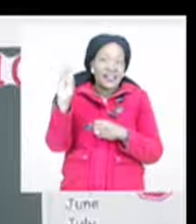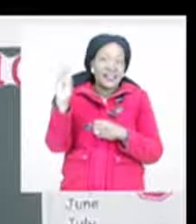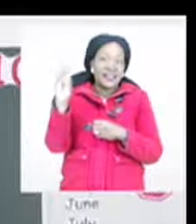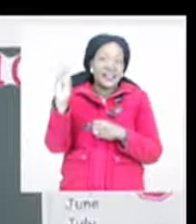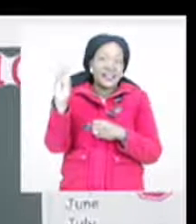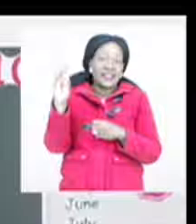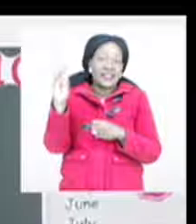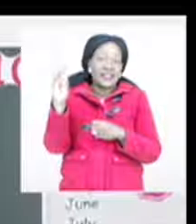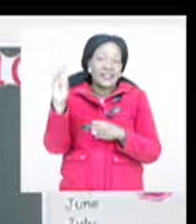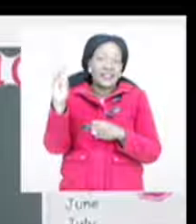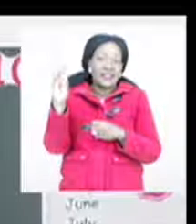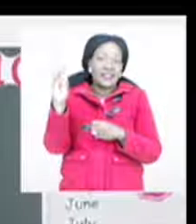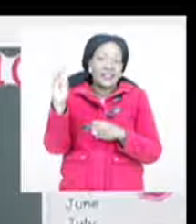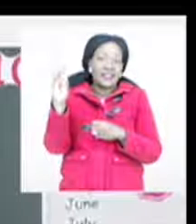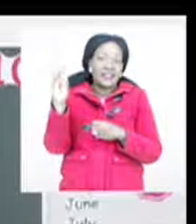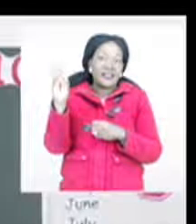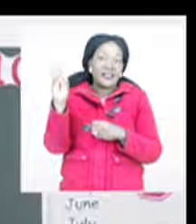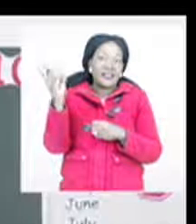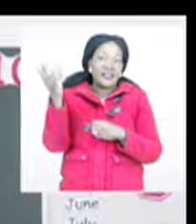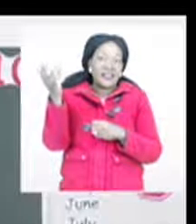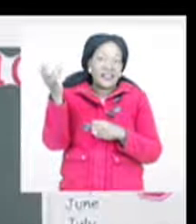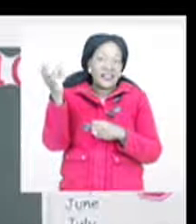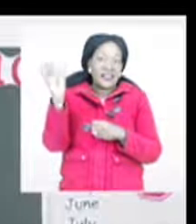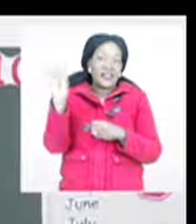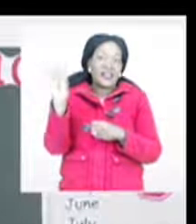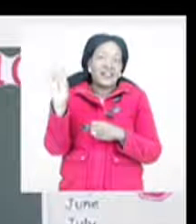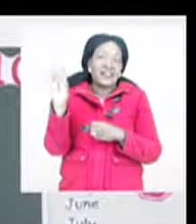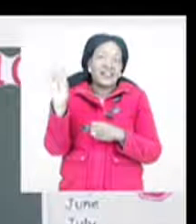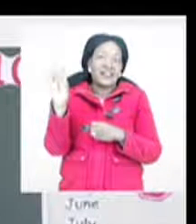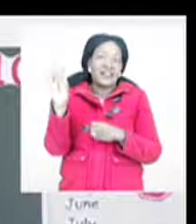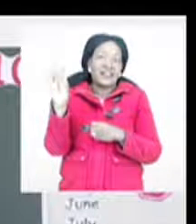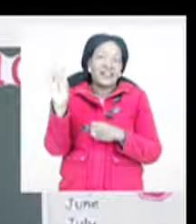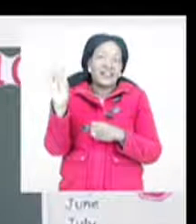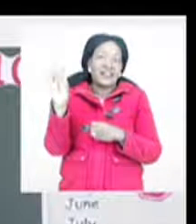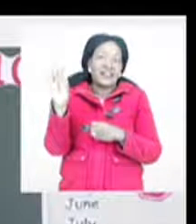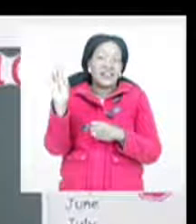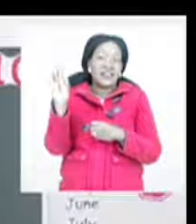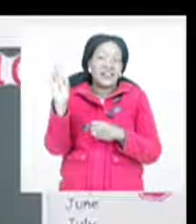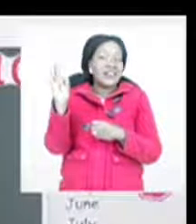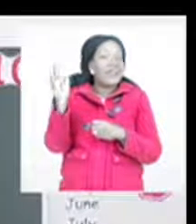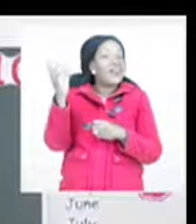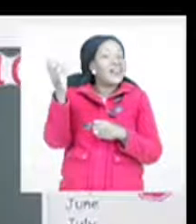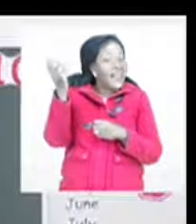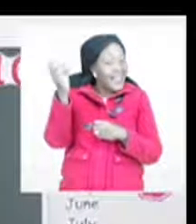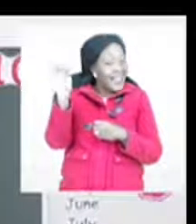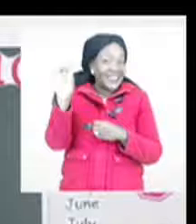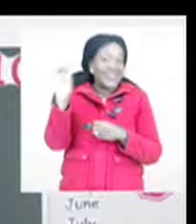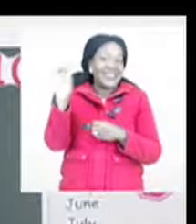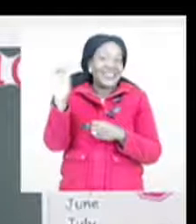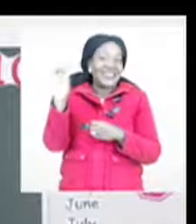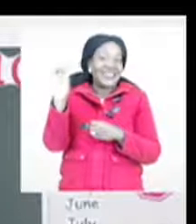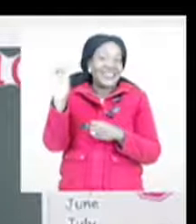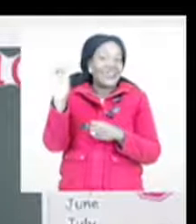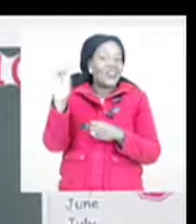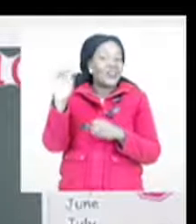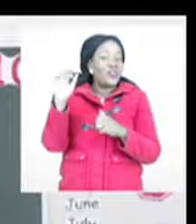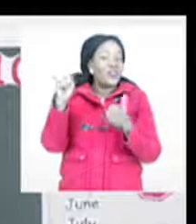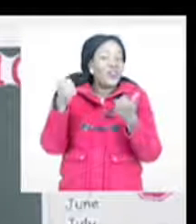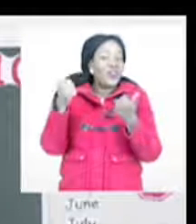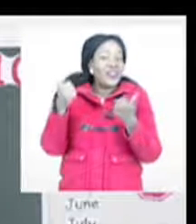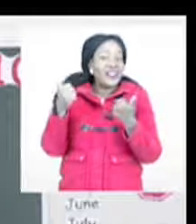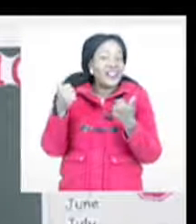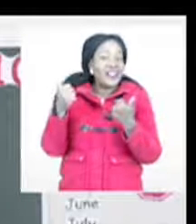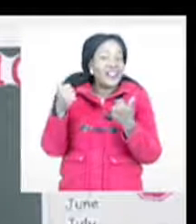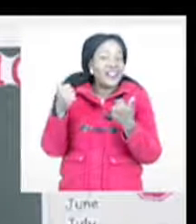6, 7, 8. Well, you must